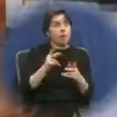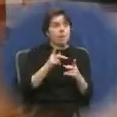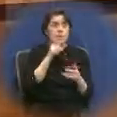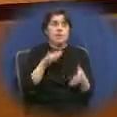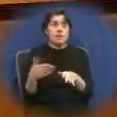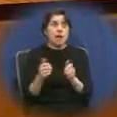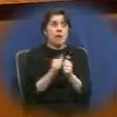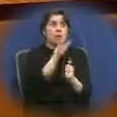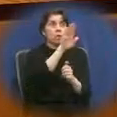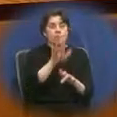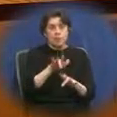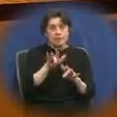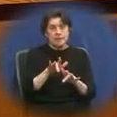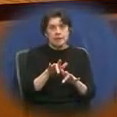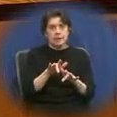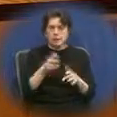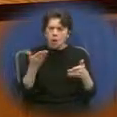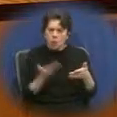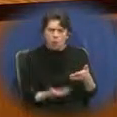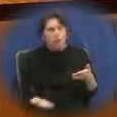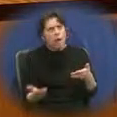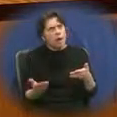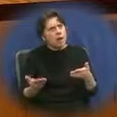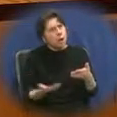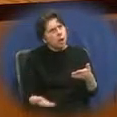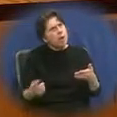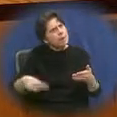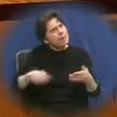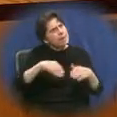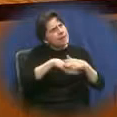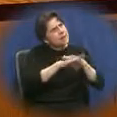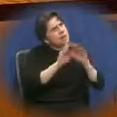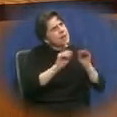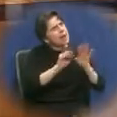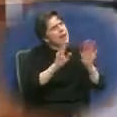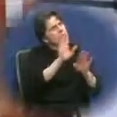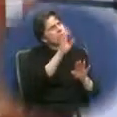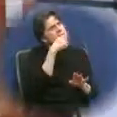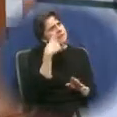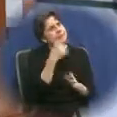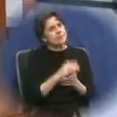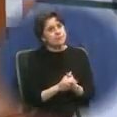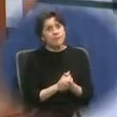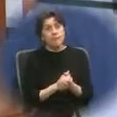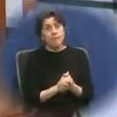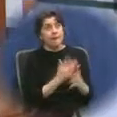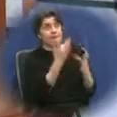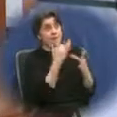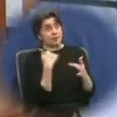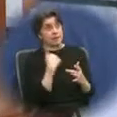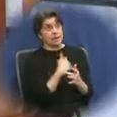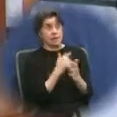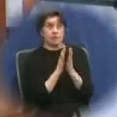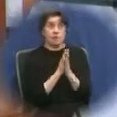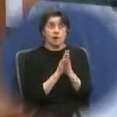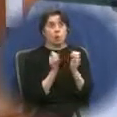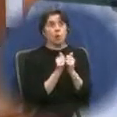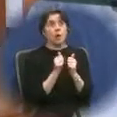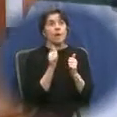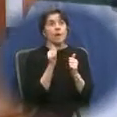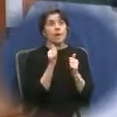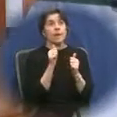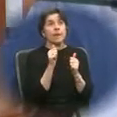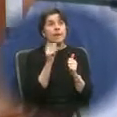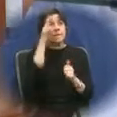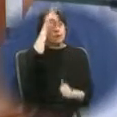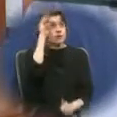in your mercy. Welcome them into the light of your face. Have mercy on us all, we pray, that with the Blessed Virgin